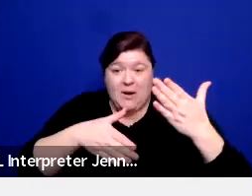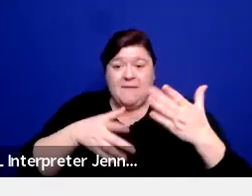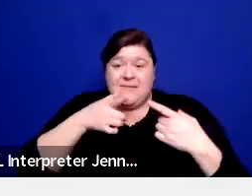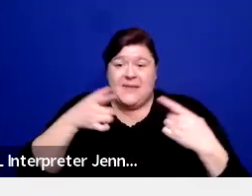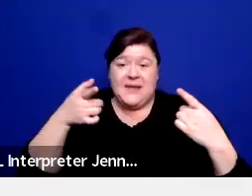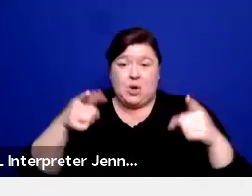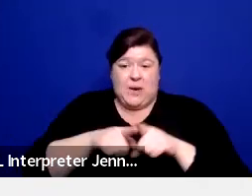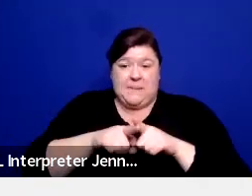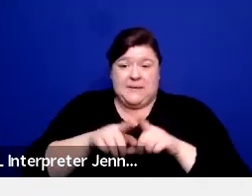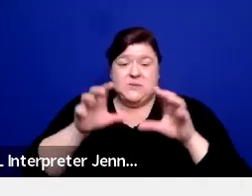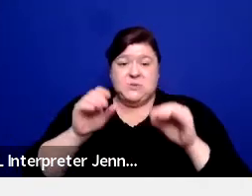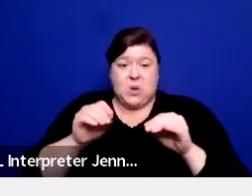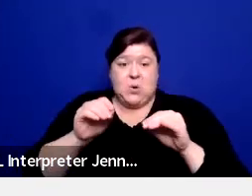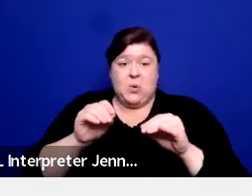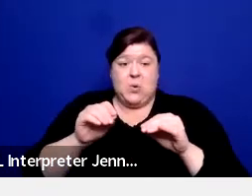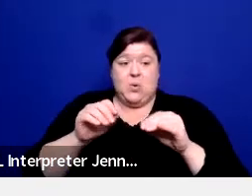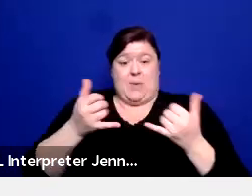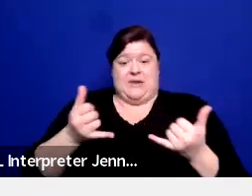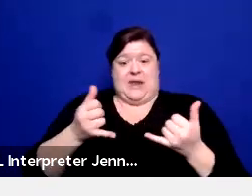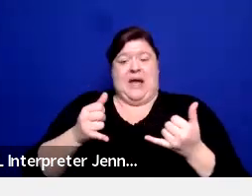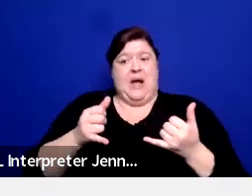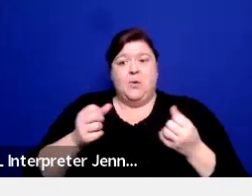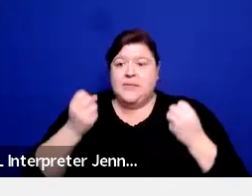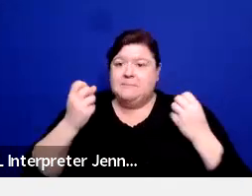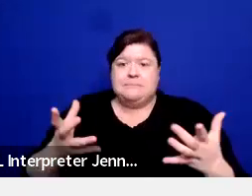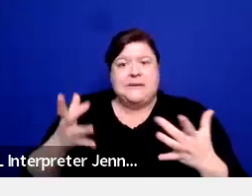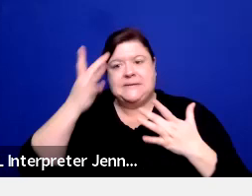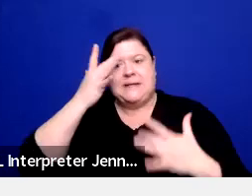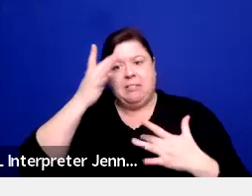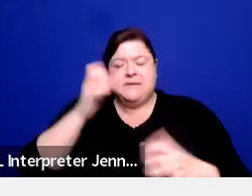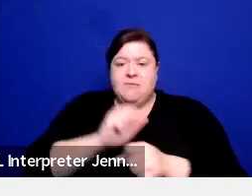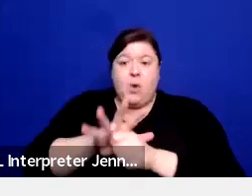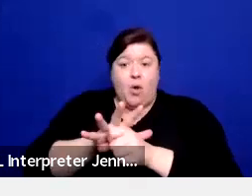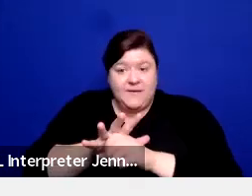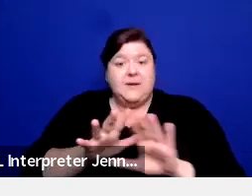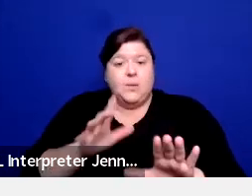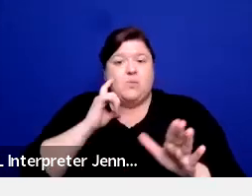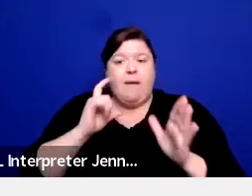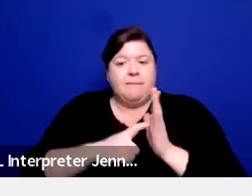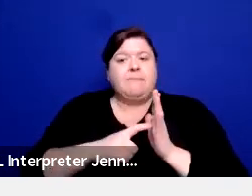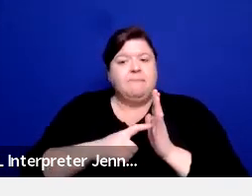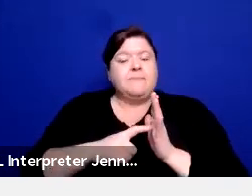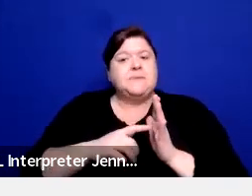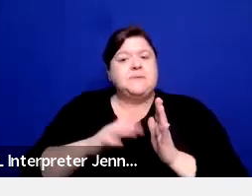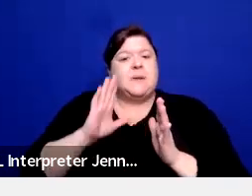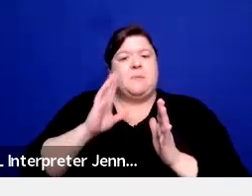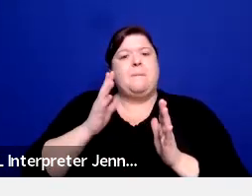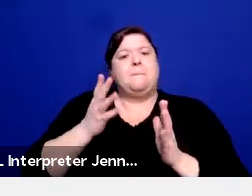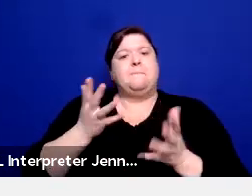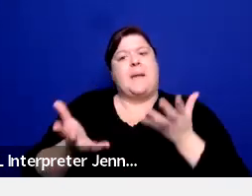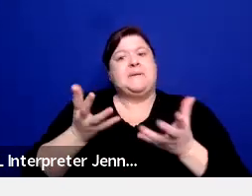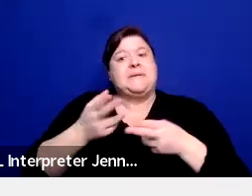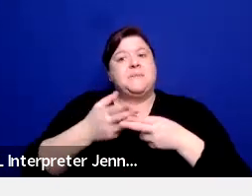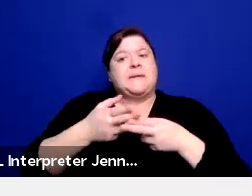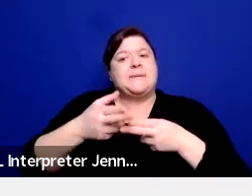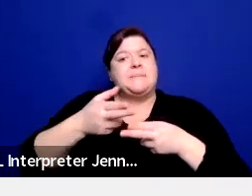surge of the COVID surge that we've been talking about, we definitely recognize that there's going to need to be some temporary